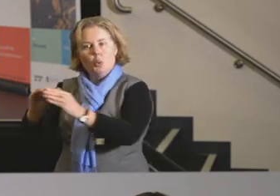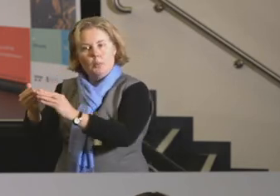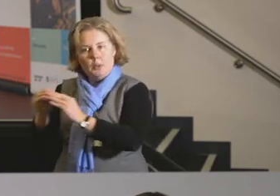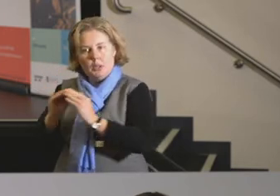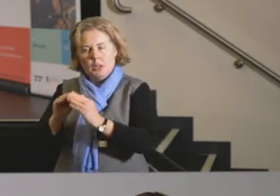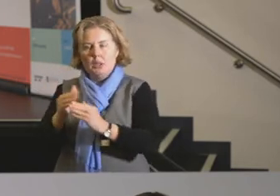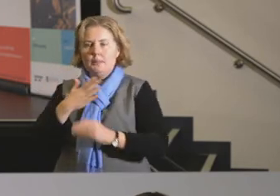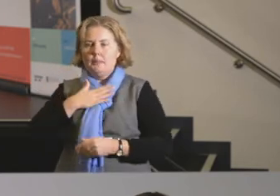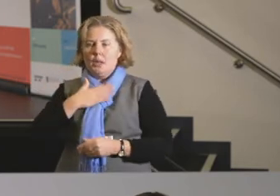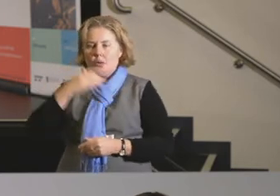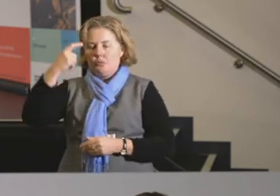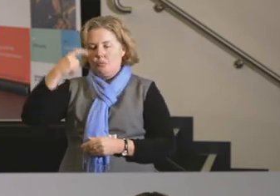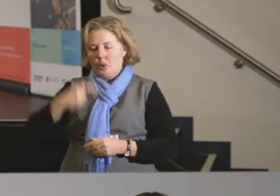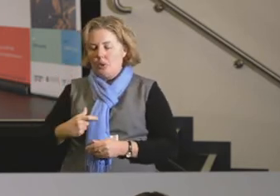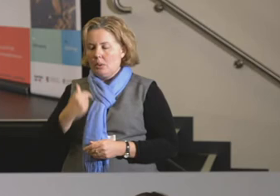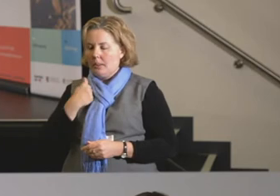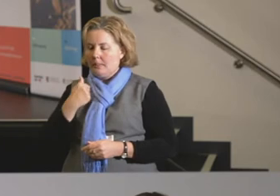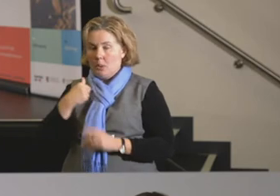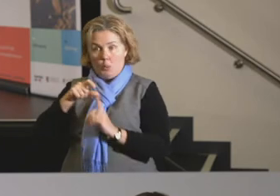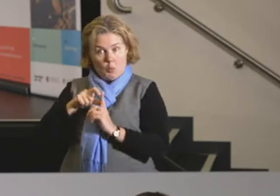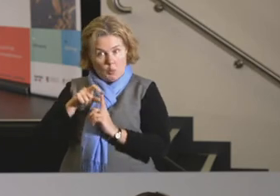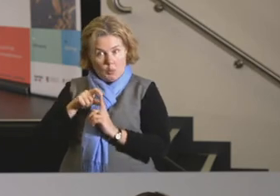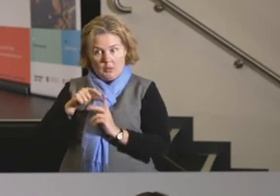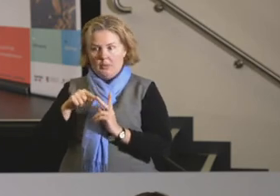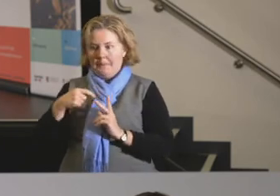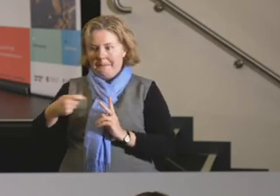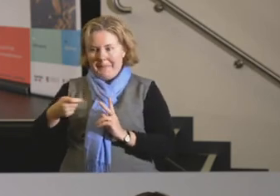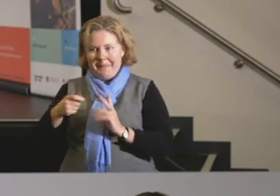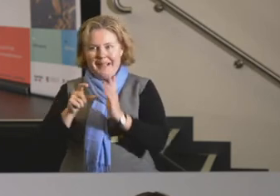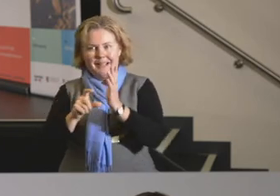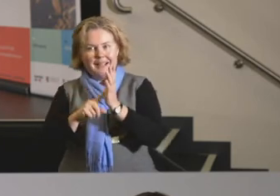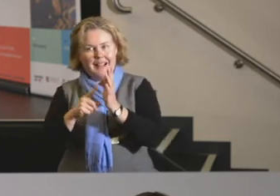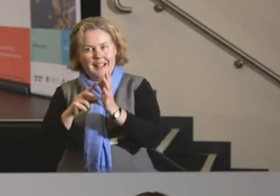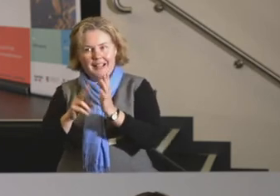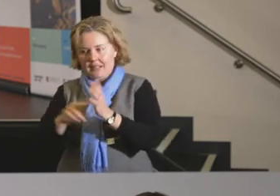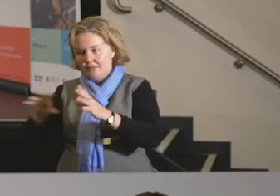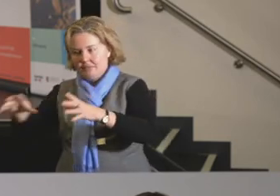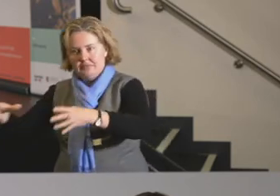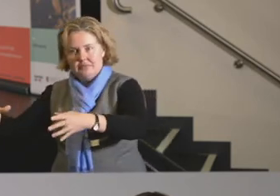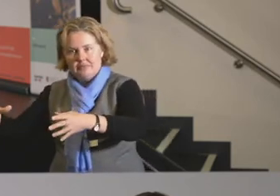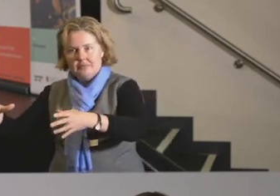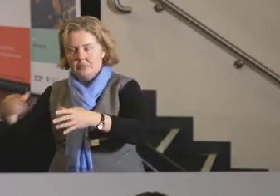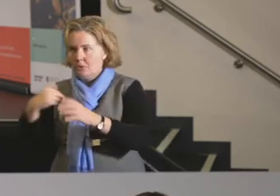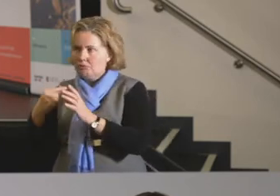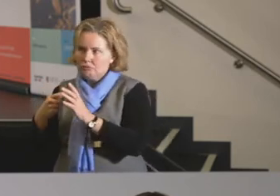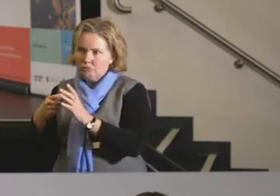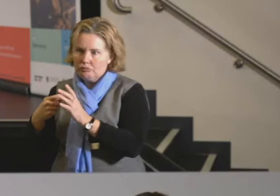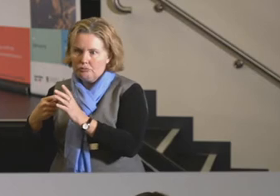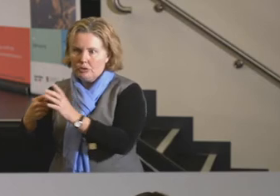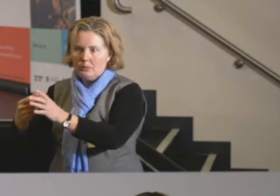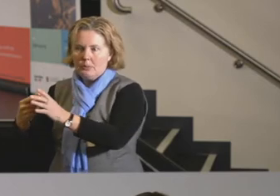I'm a daughter, I'm a member of the clan, and how I respond to funerals or